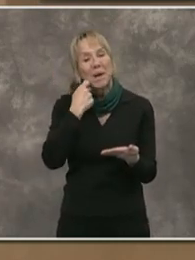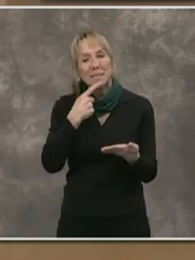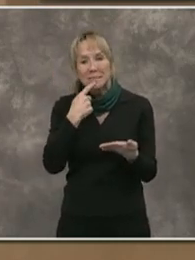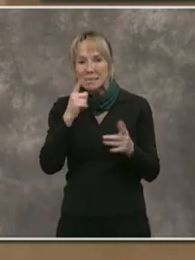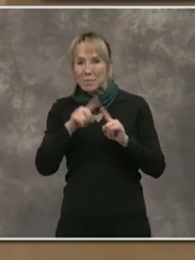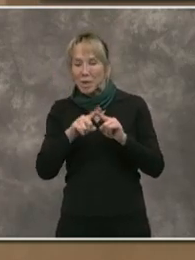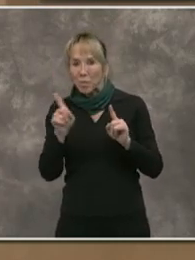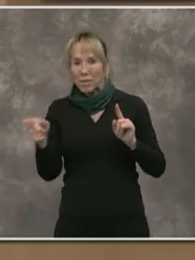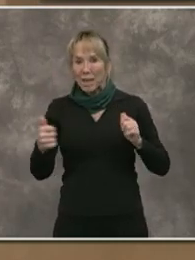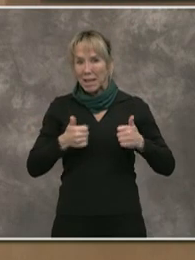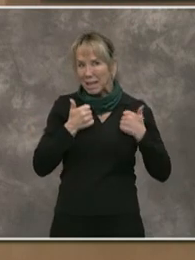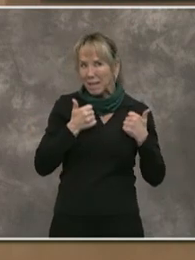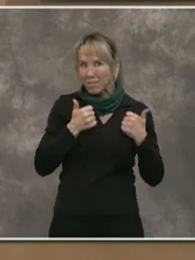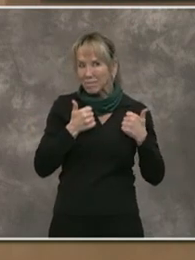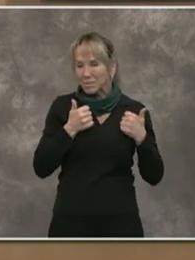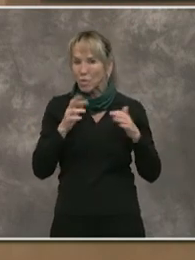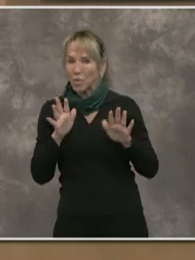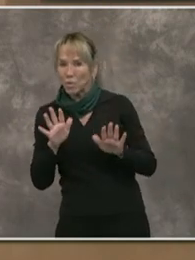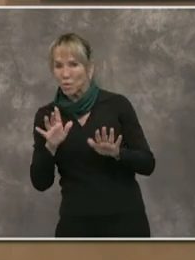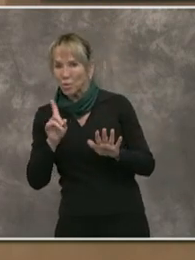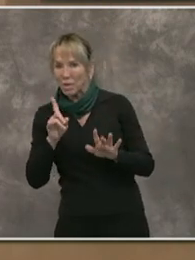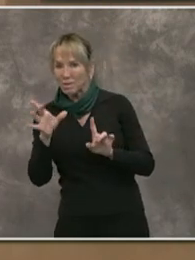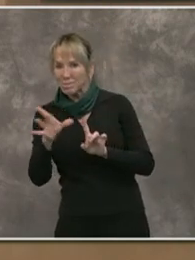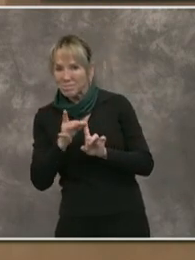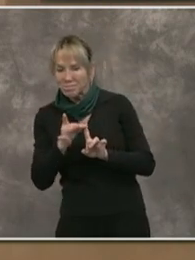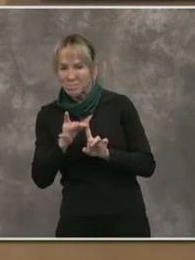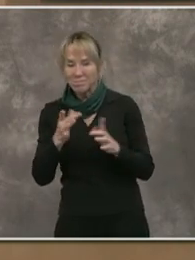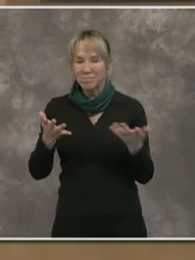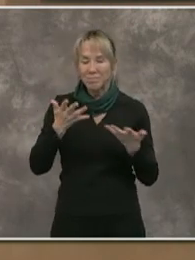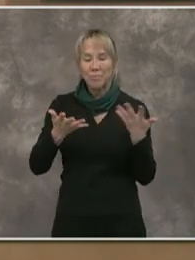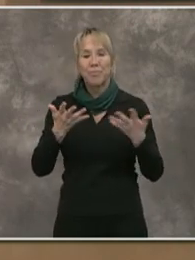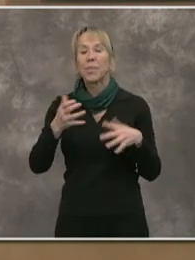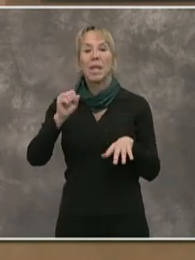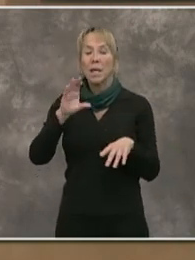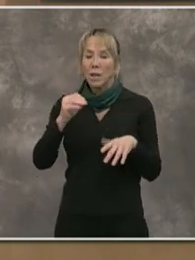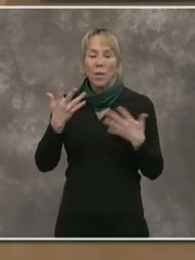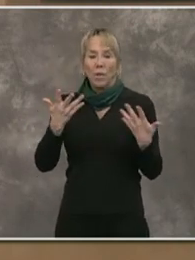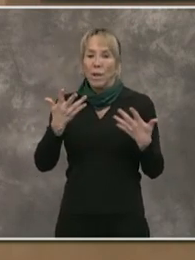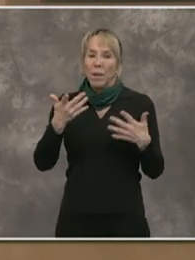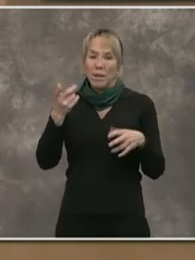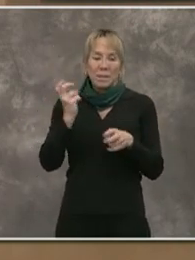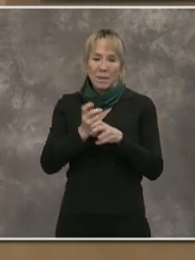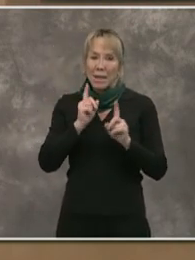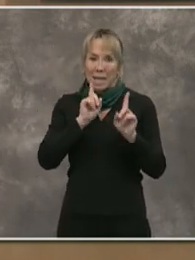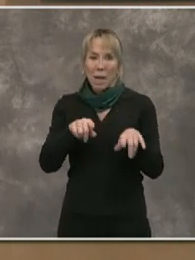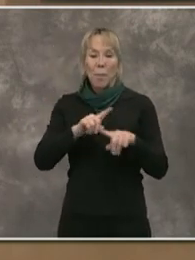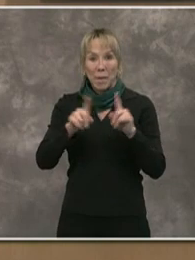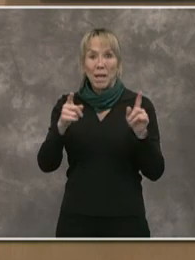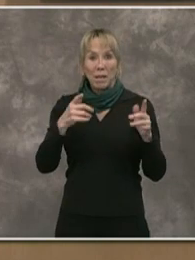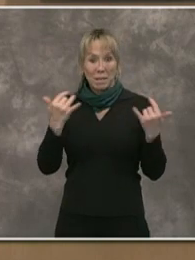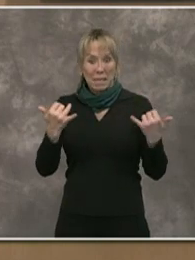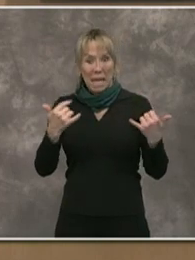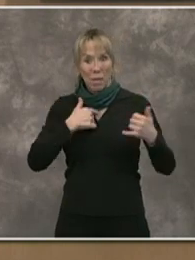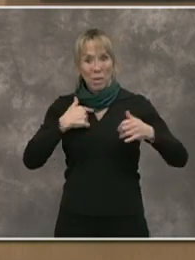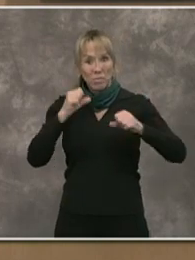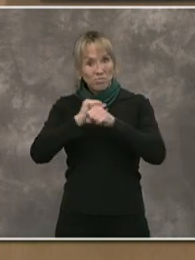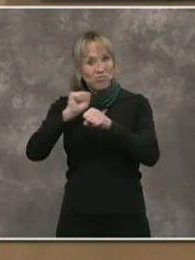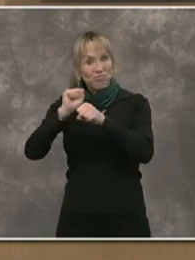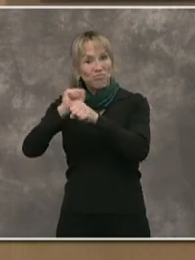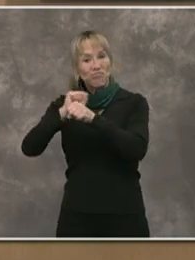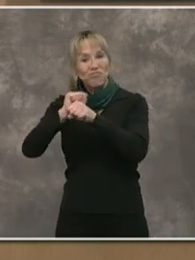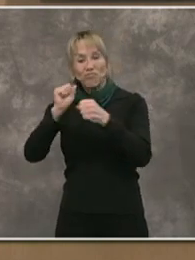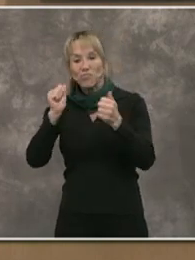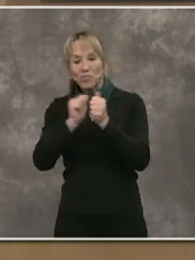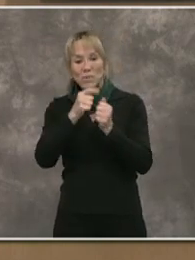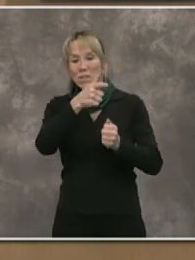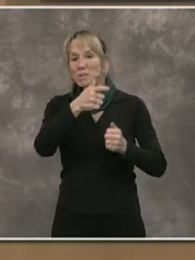So we really just don't know the answer to that. It is something that we're attuned to, and again, we are prioritizing through our work